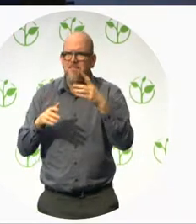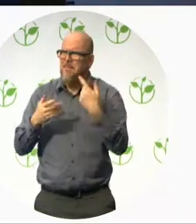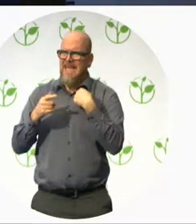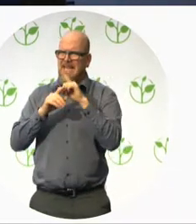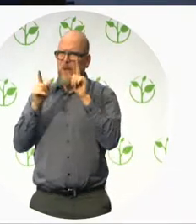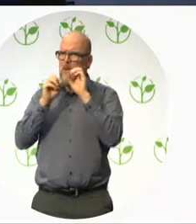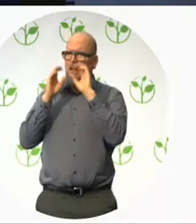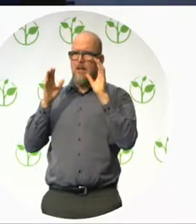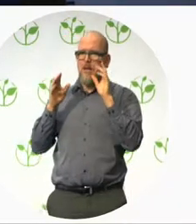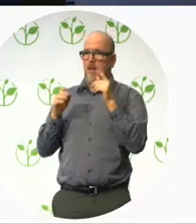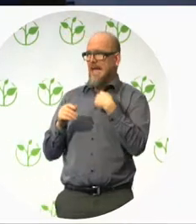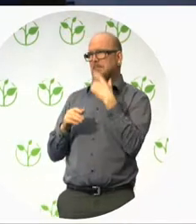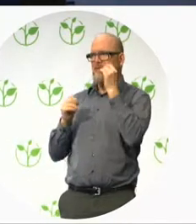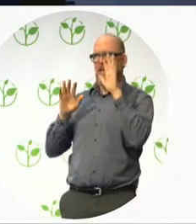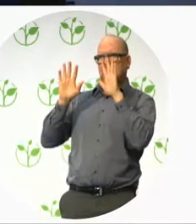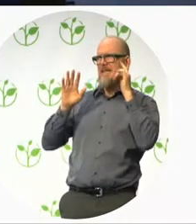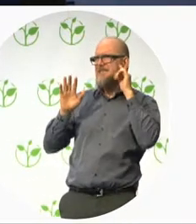all sorts of